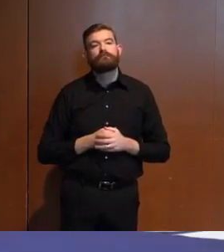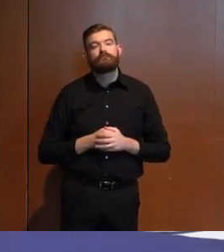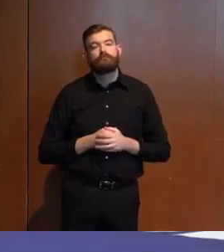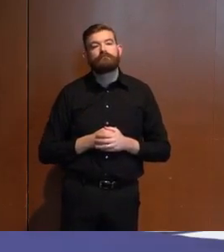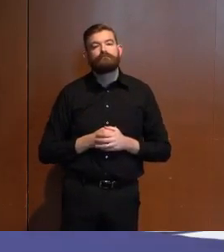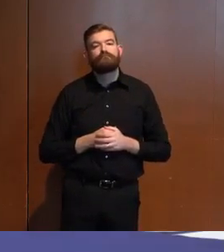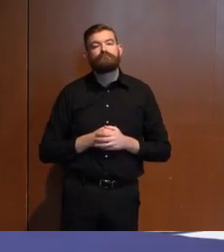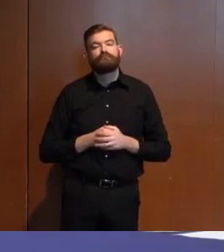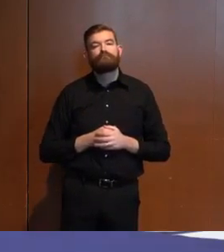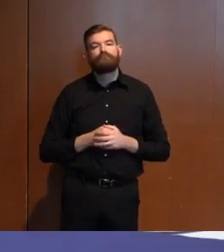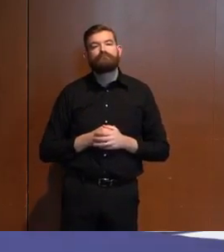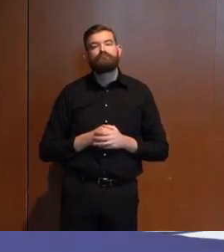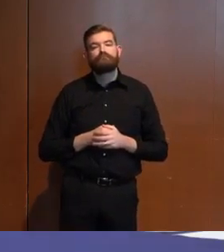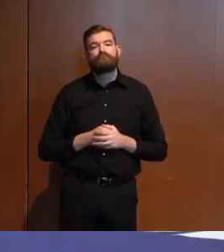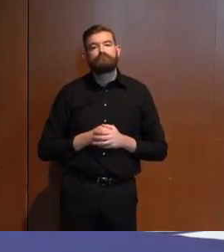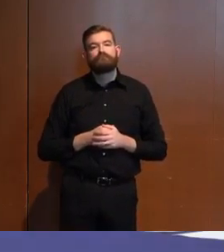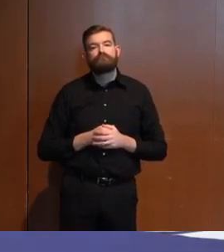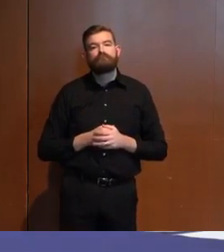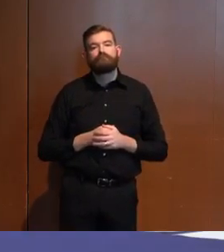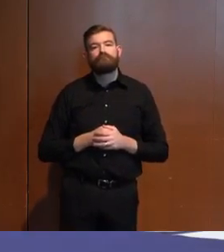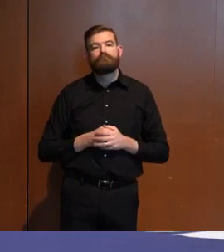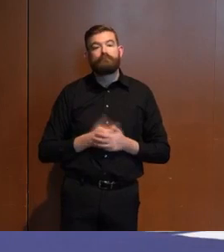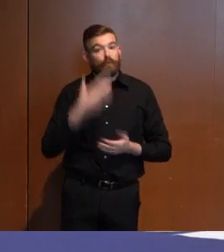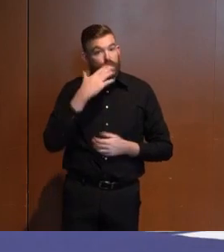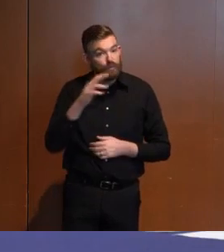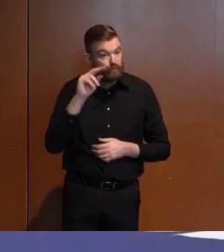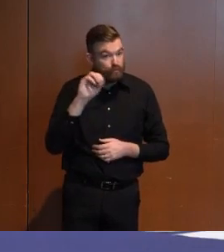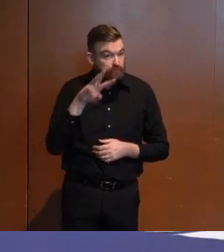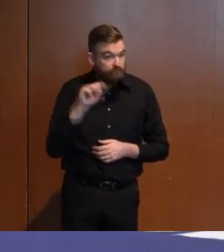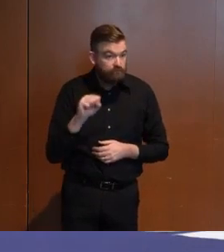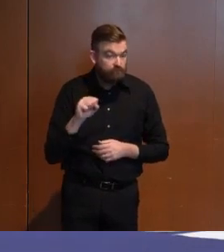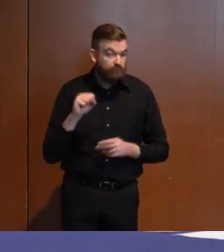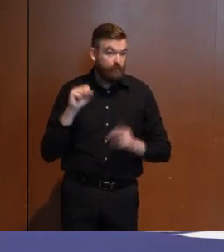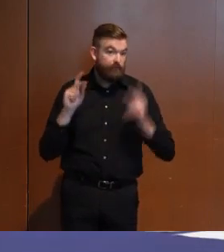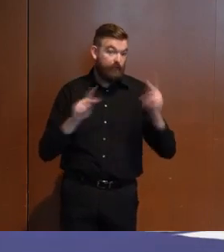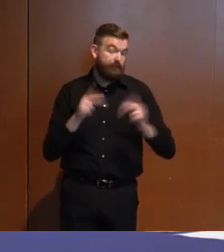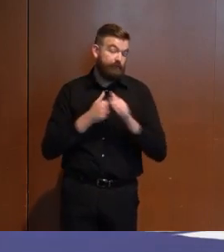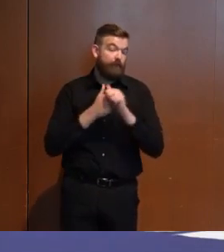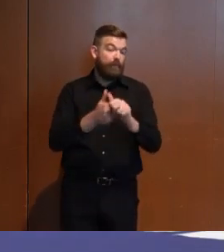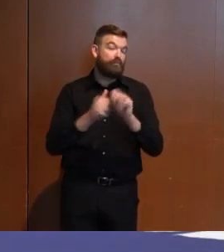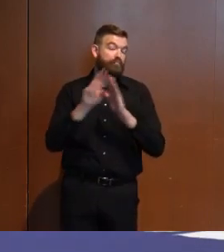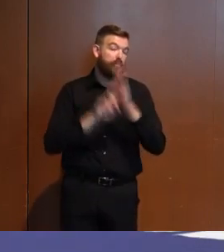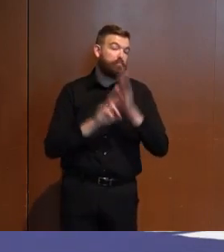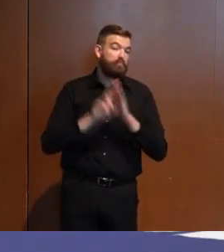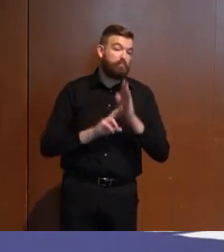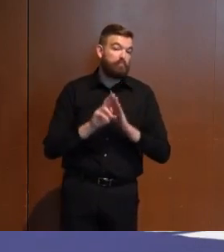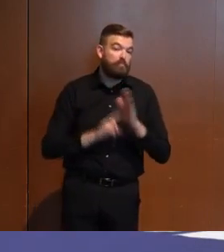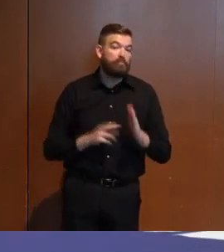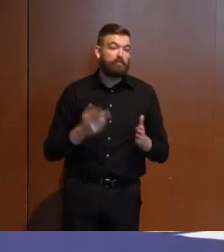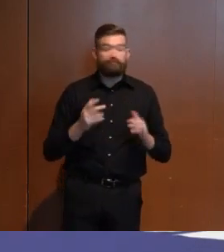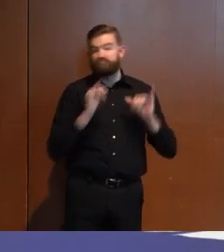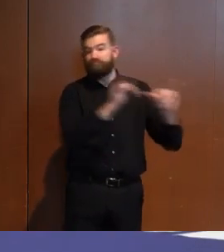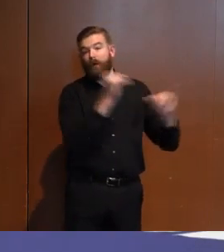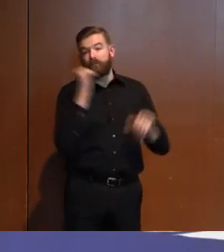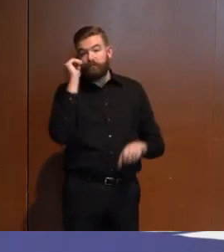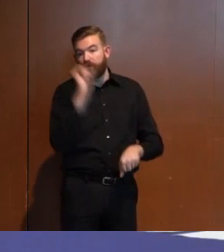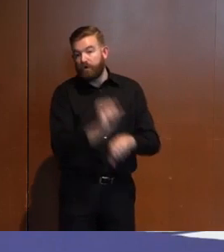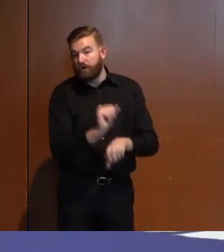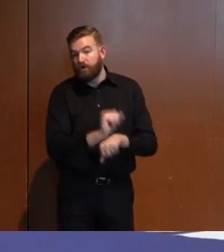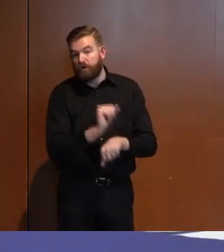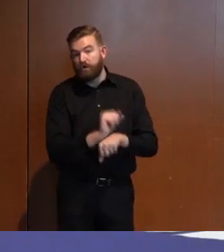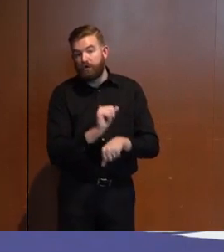Dave's question, the good news is we got a lot of compliance overwhelmingly on work from home. I'll give you one example. I spoke to the president of